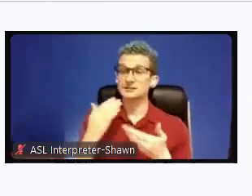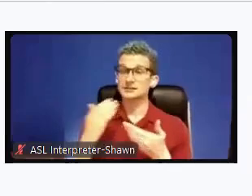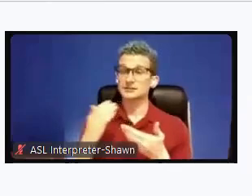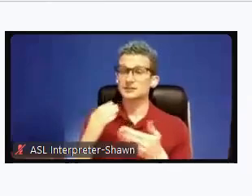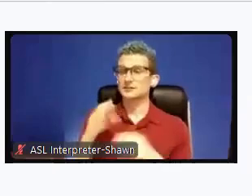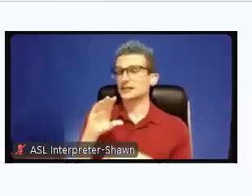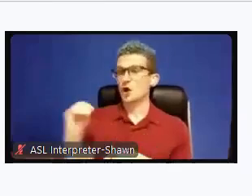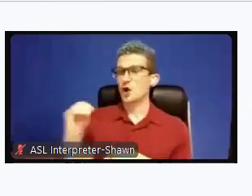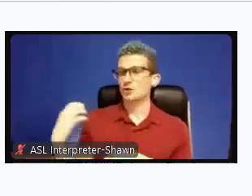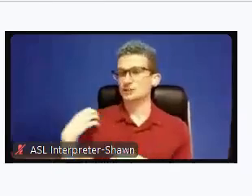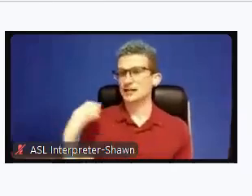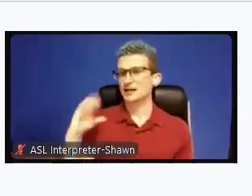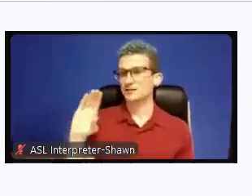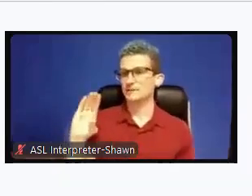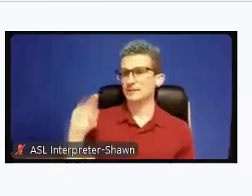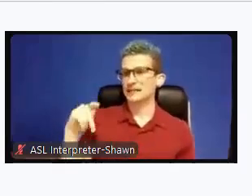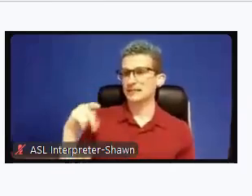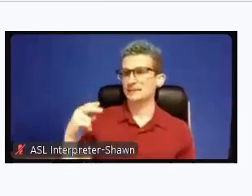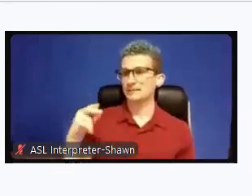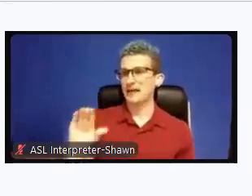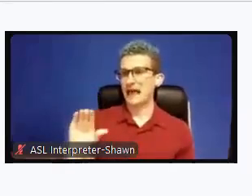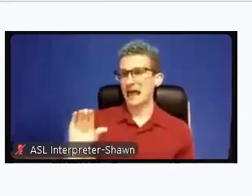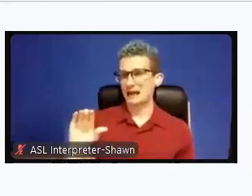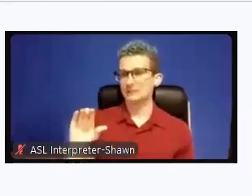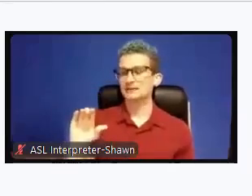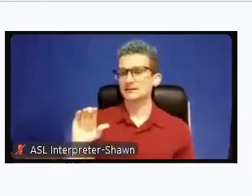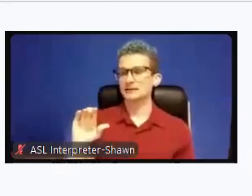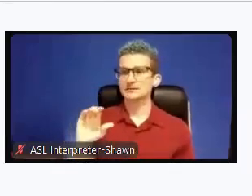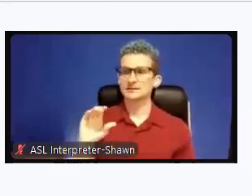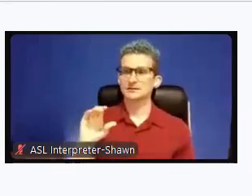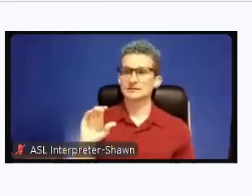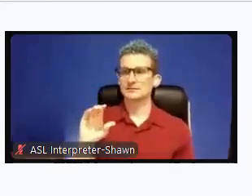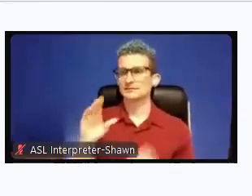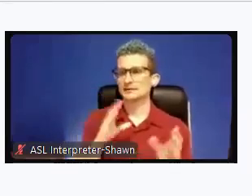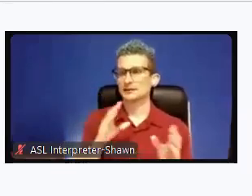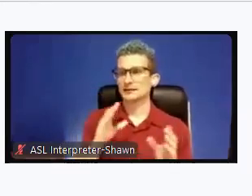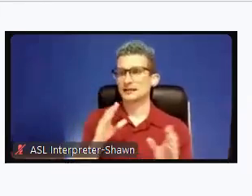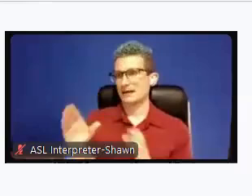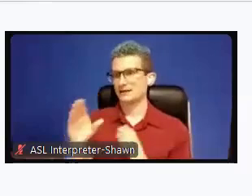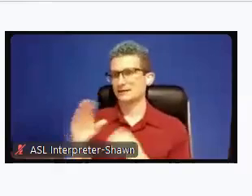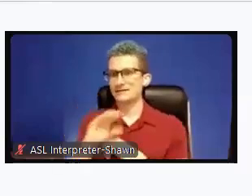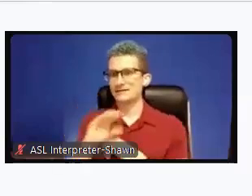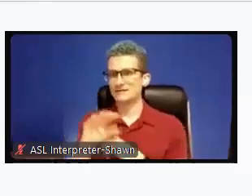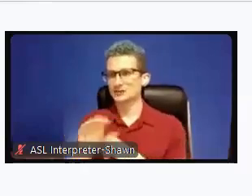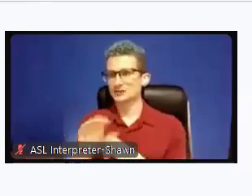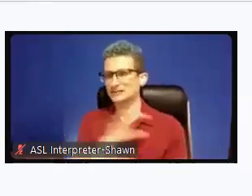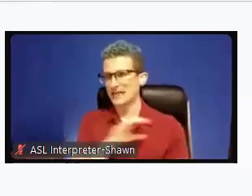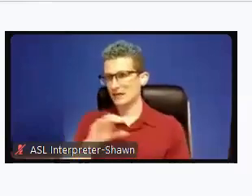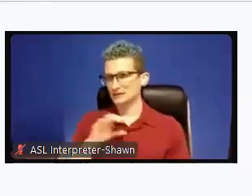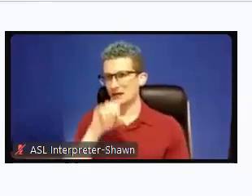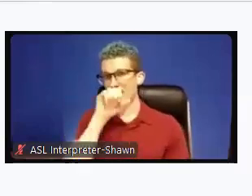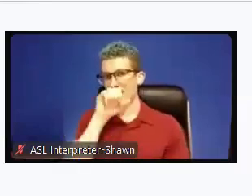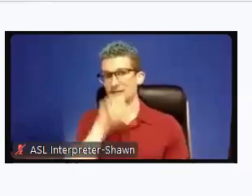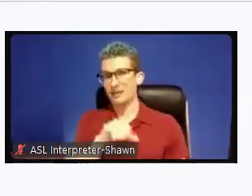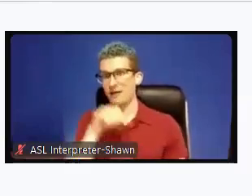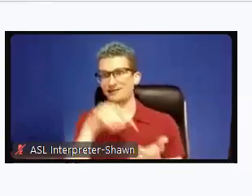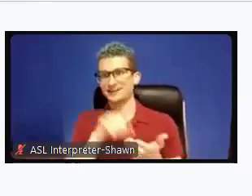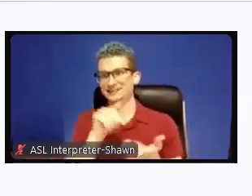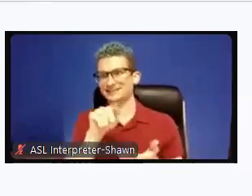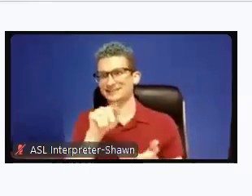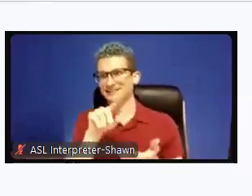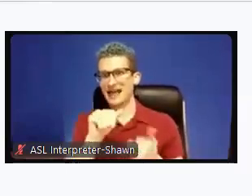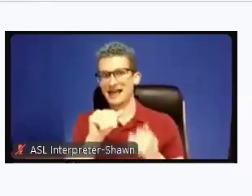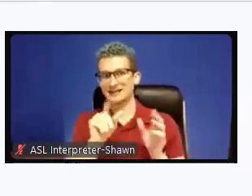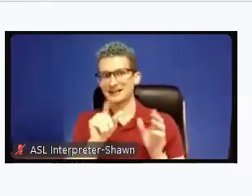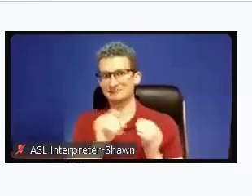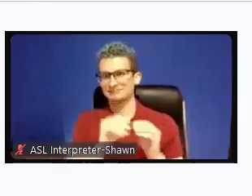the Planning and Advisory Council, and I love that you all have this public-facing data set, and we talk about data so much, just like you